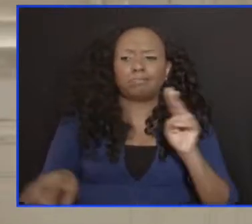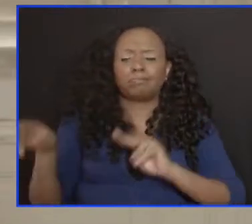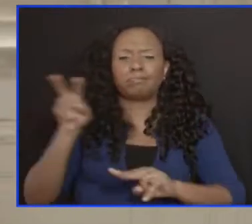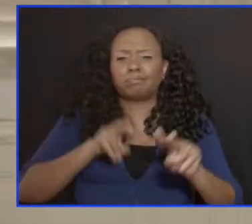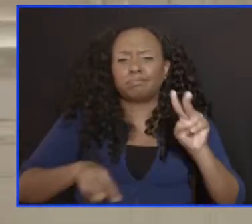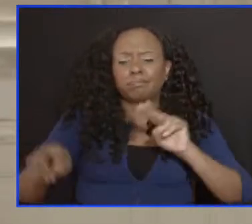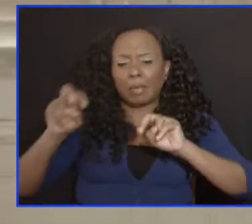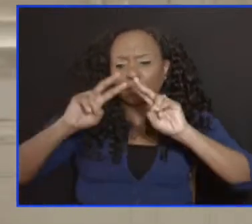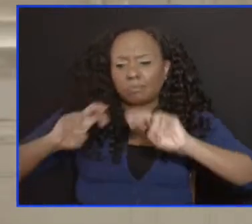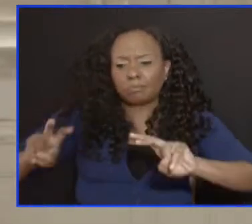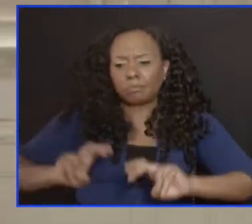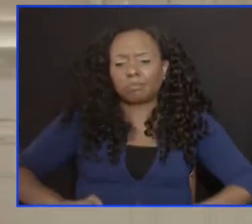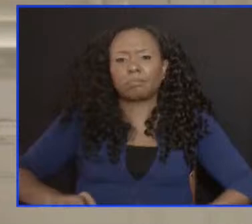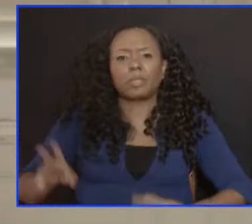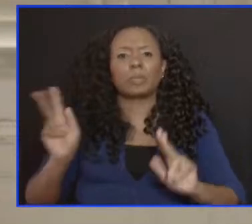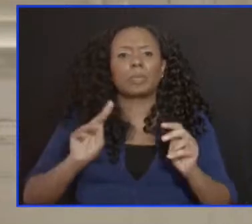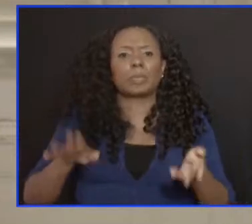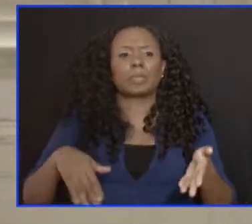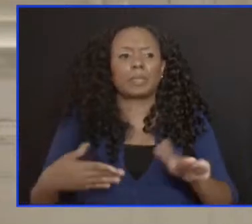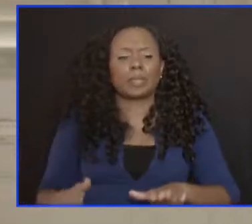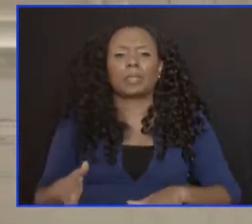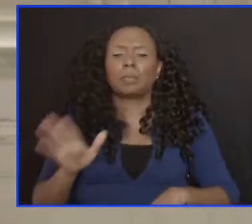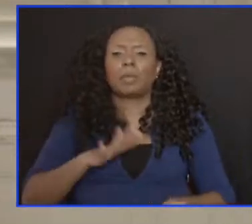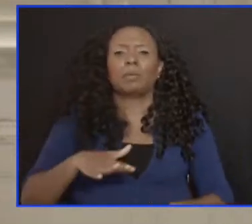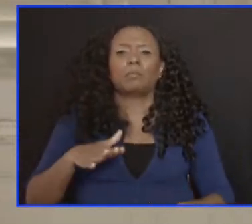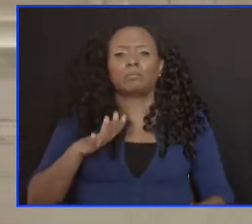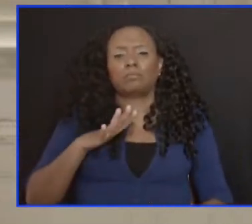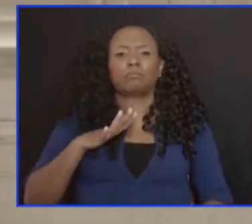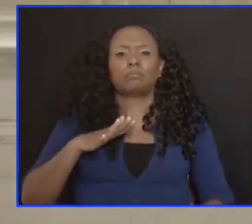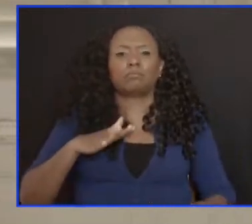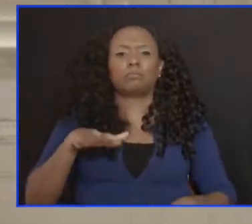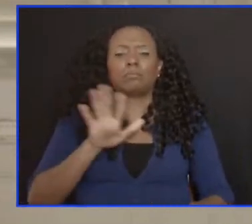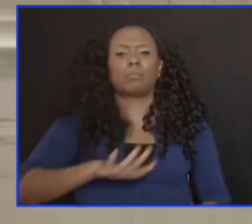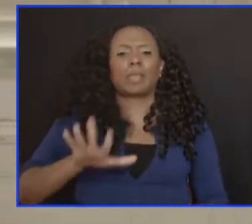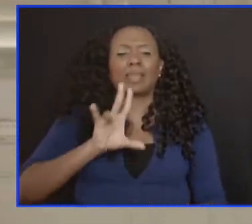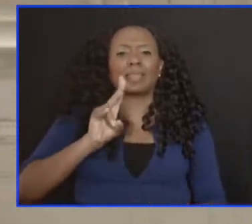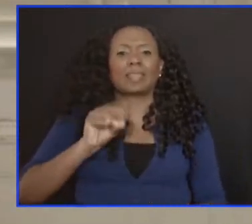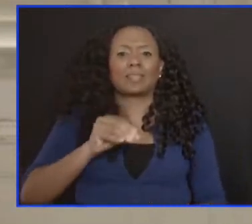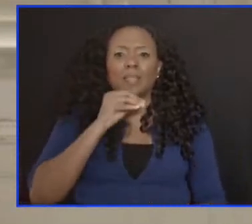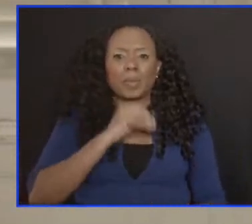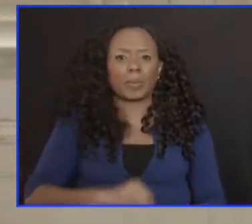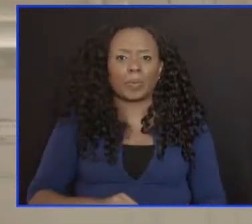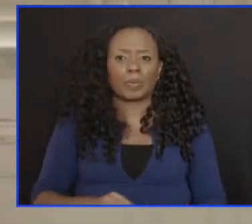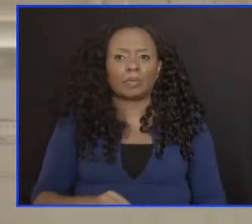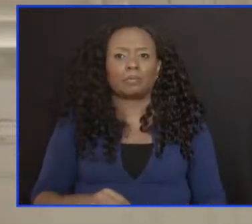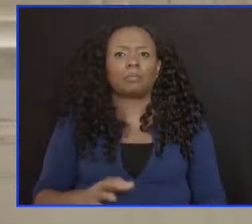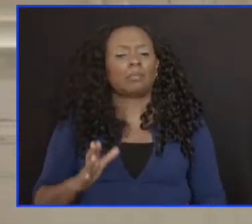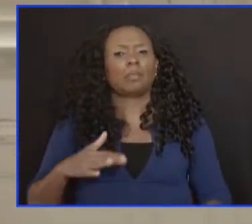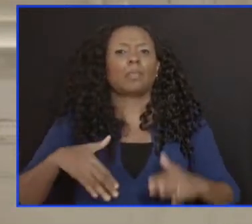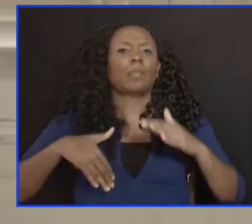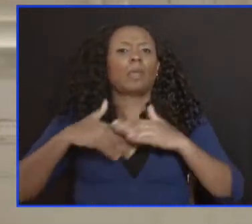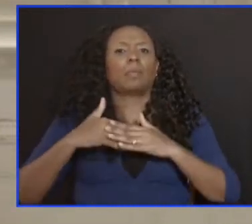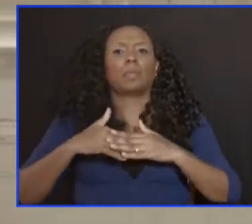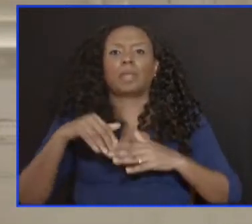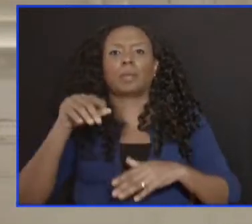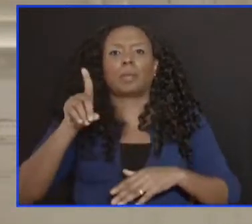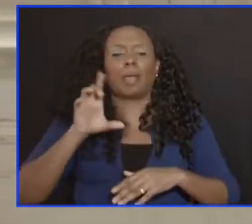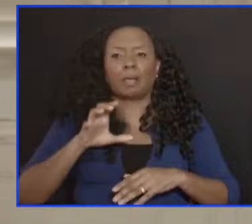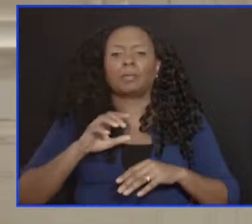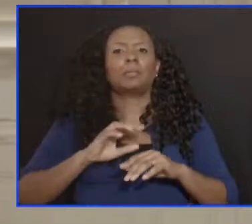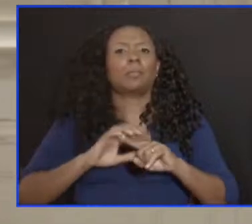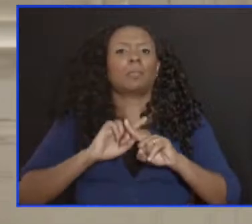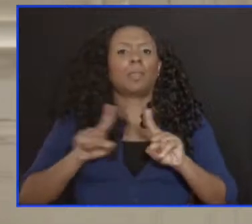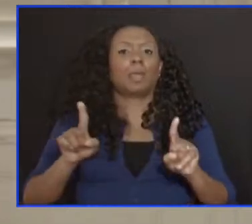age. Somewhere we started with as low as 12 all the way up to 104 years of age. And if we look at the